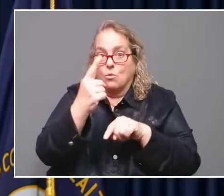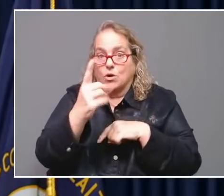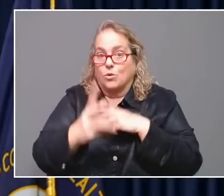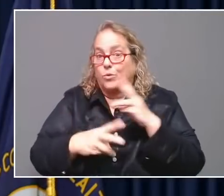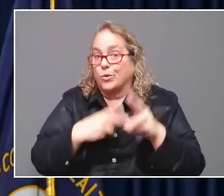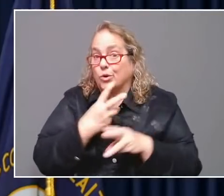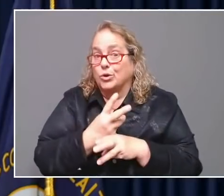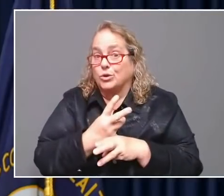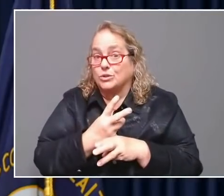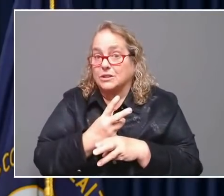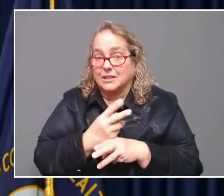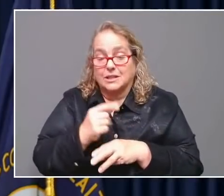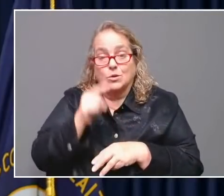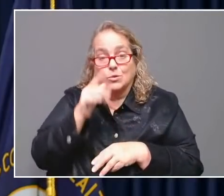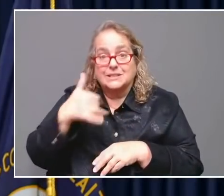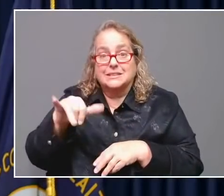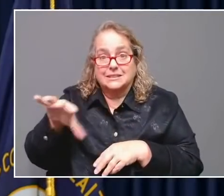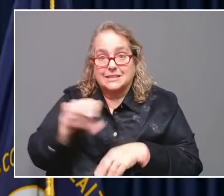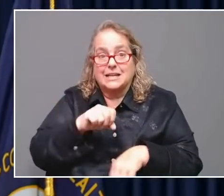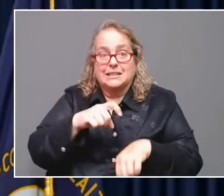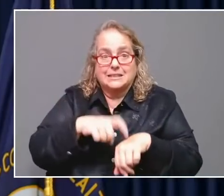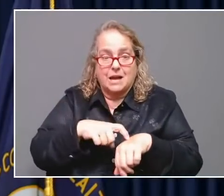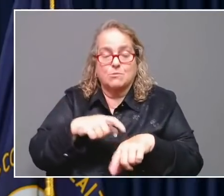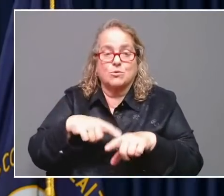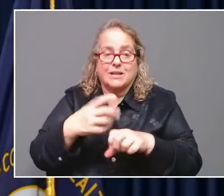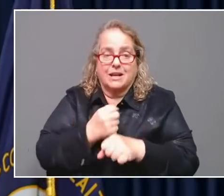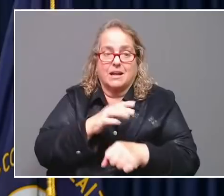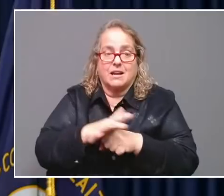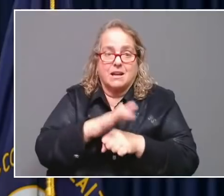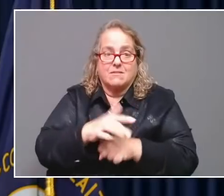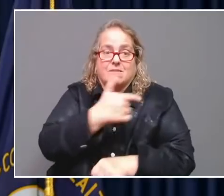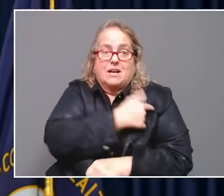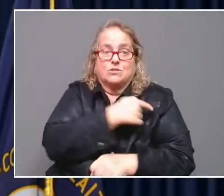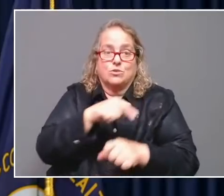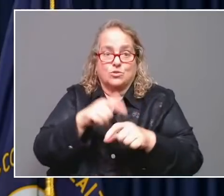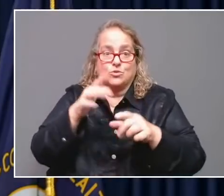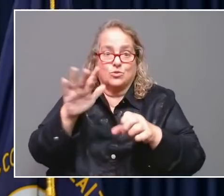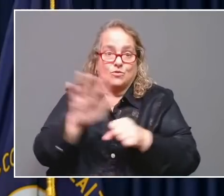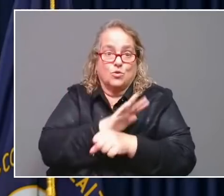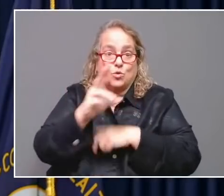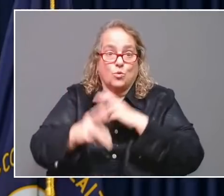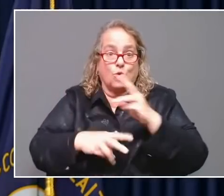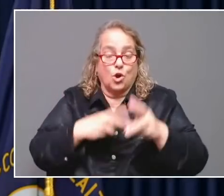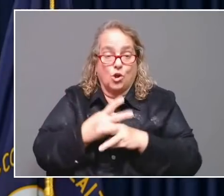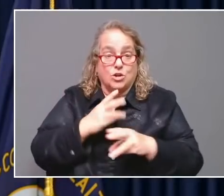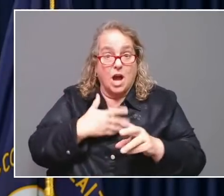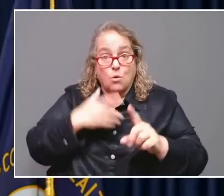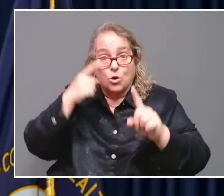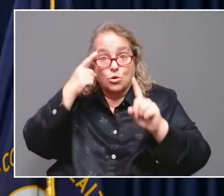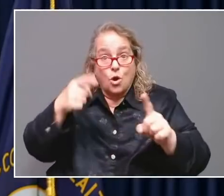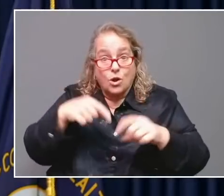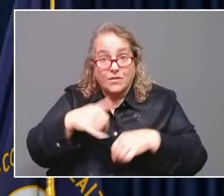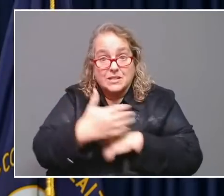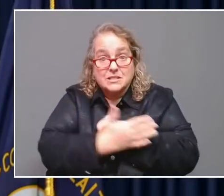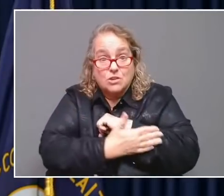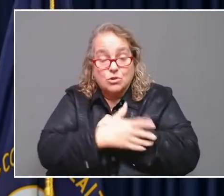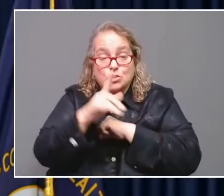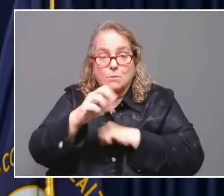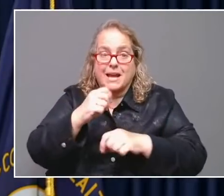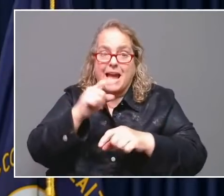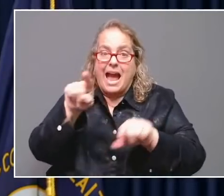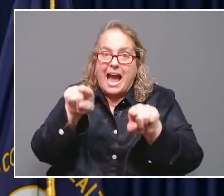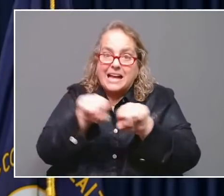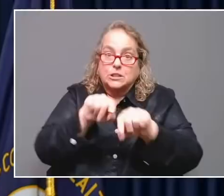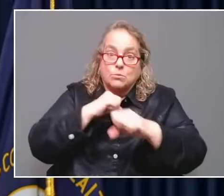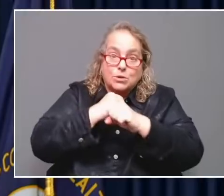can get enough vaccines to the entire world. Our goal in this country should be to be as protected as we can be, to protect one